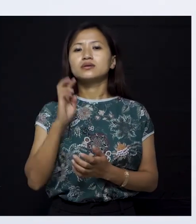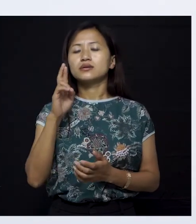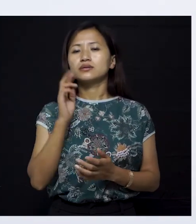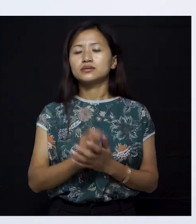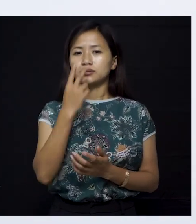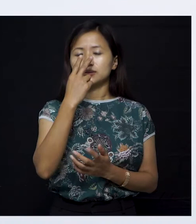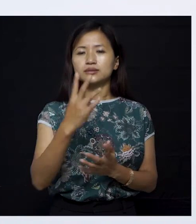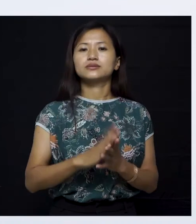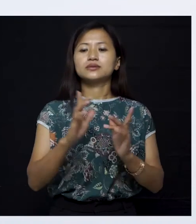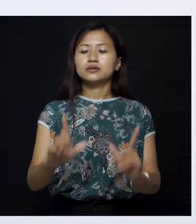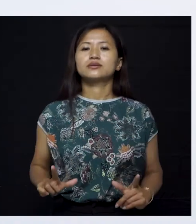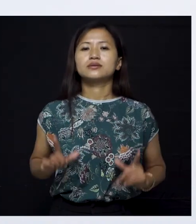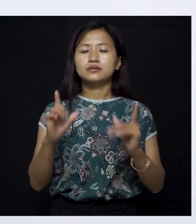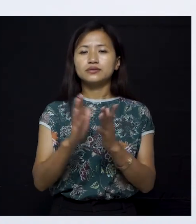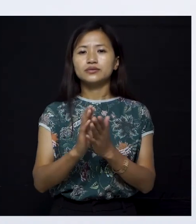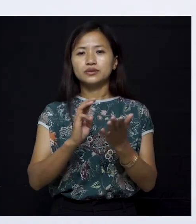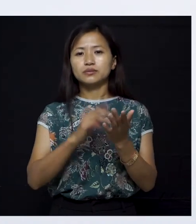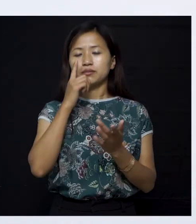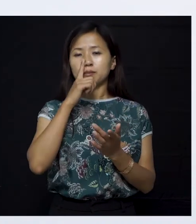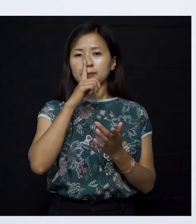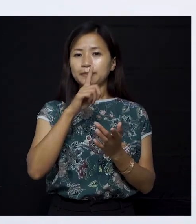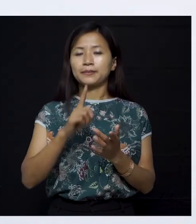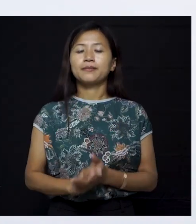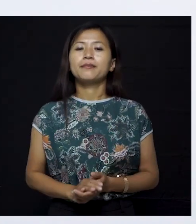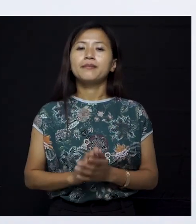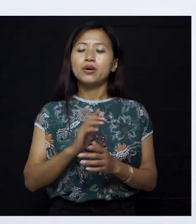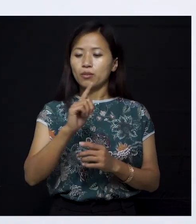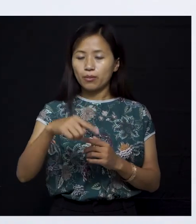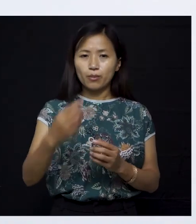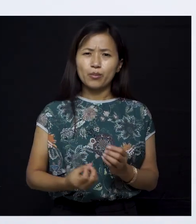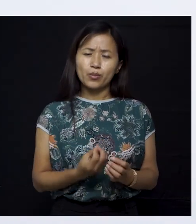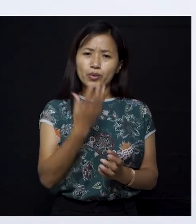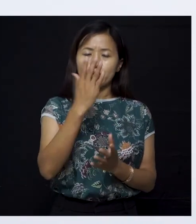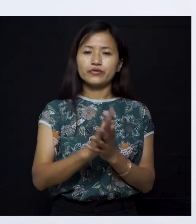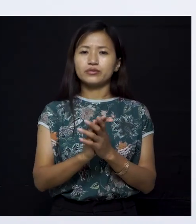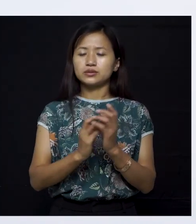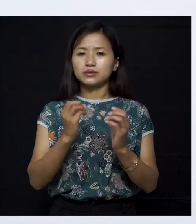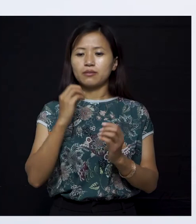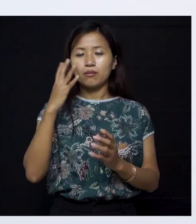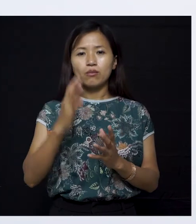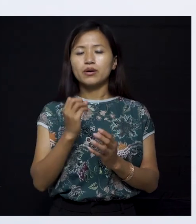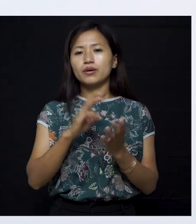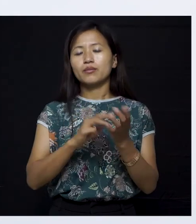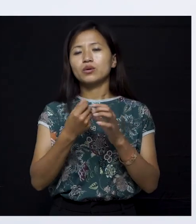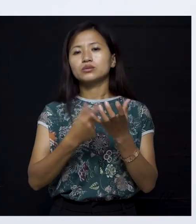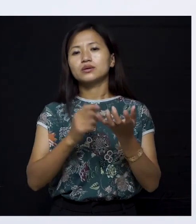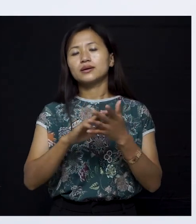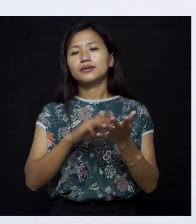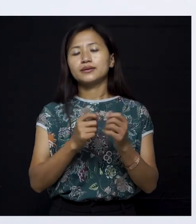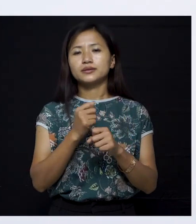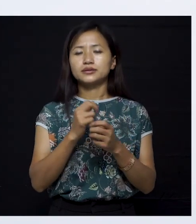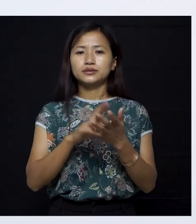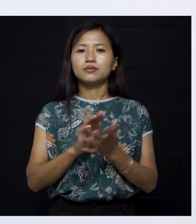we see the life of Moria, who was always mourning for her sons, for all the male members in the family